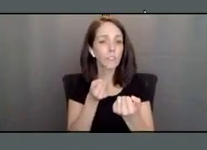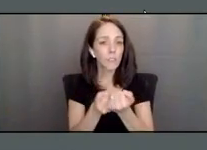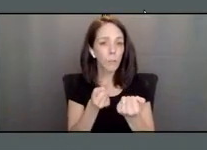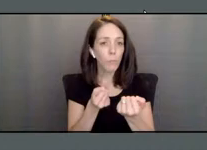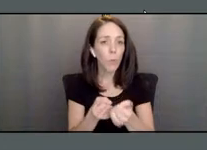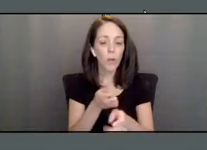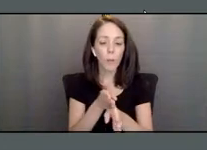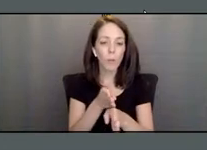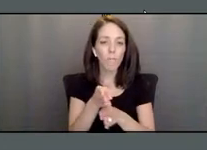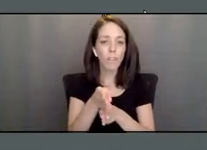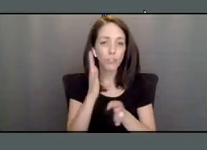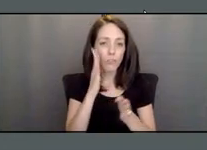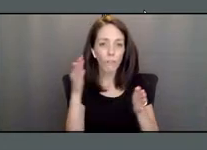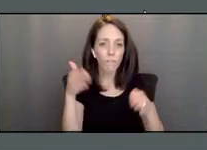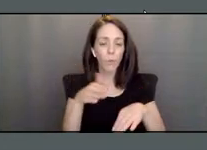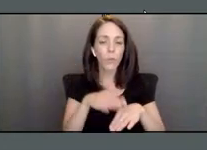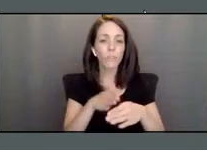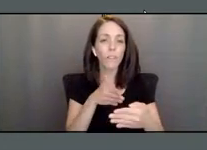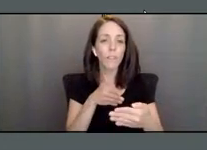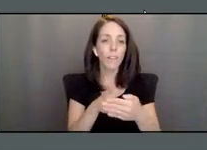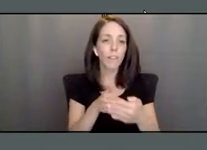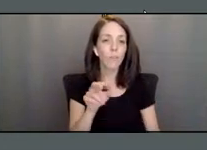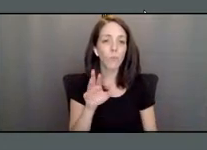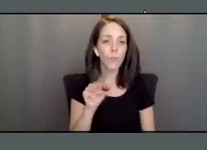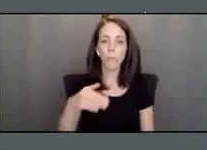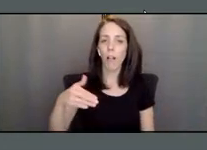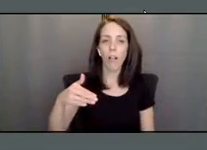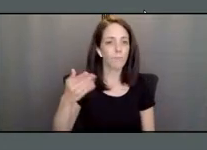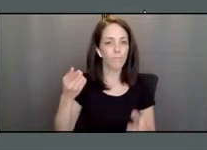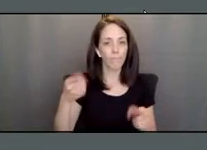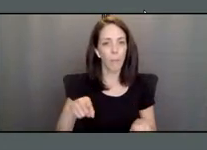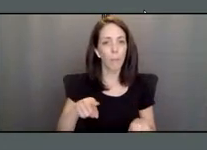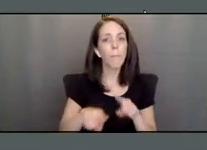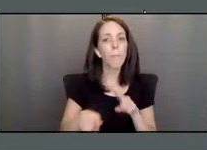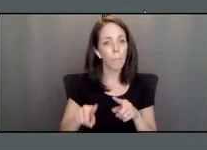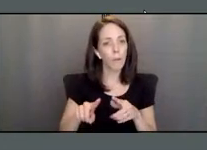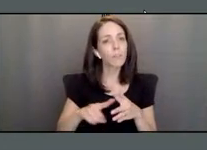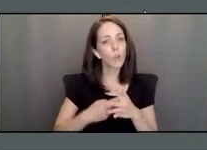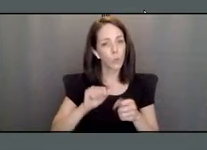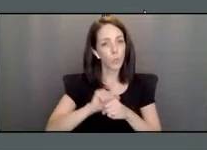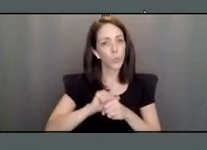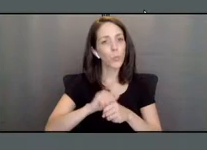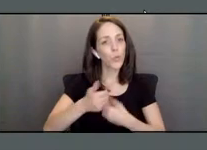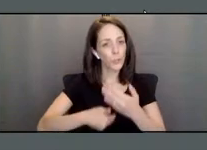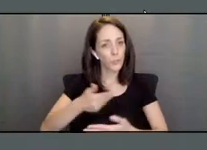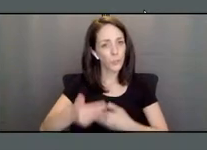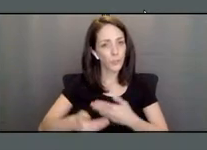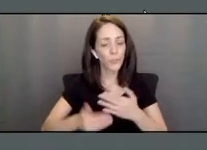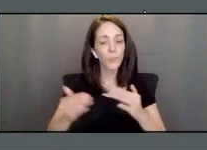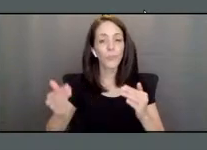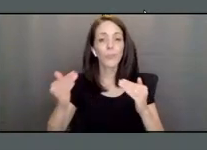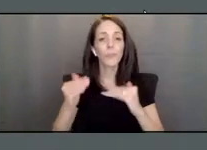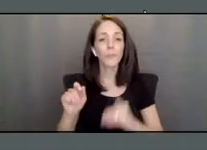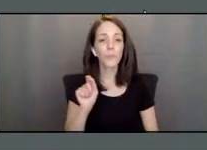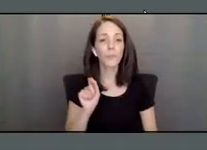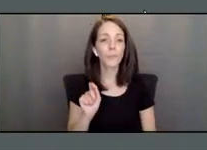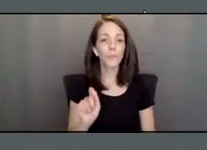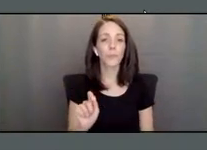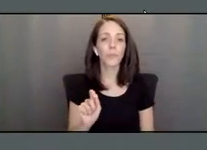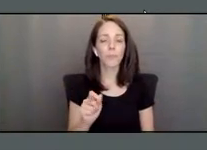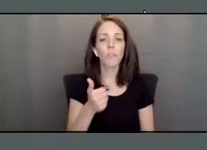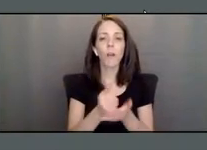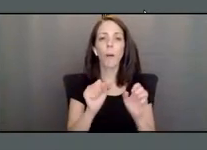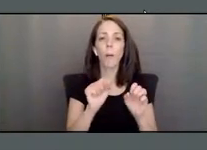focus on anti-racism has not yet been done, but preliminary work has been started. Bullet point 3, health systems and